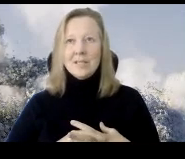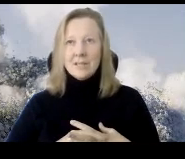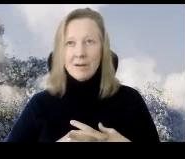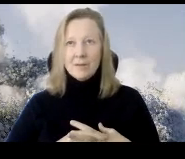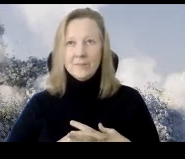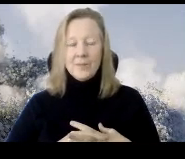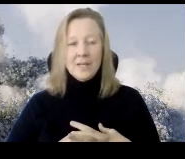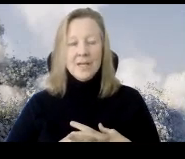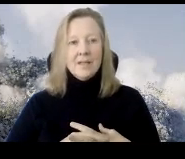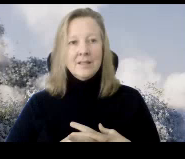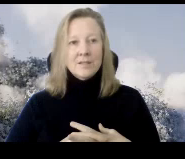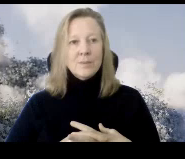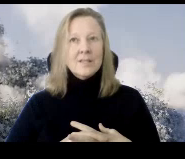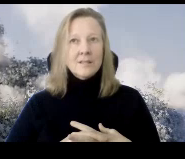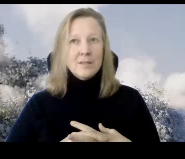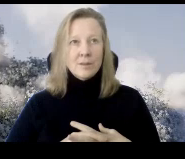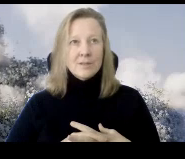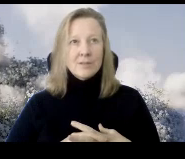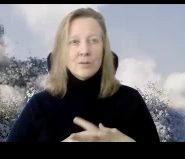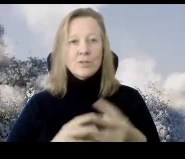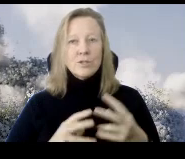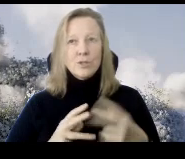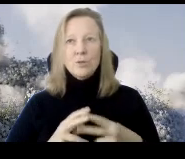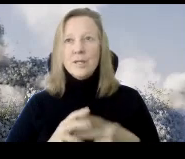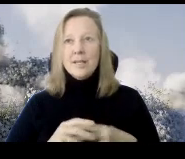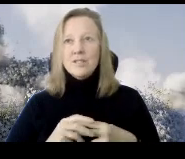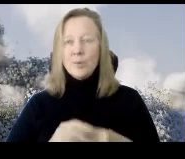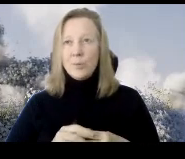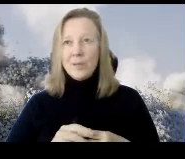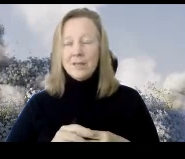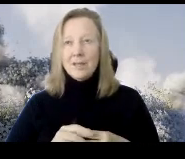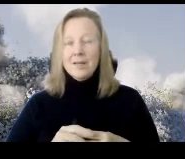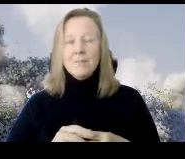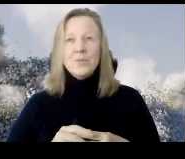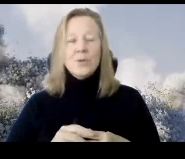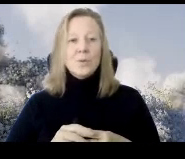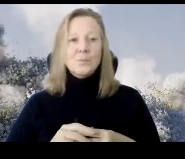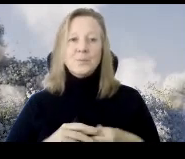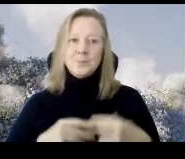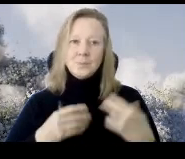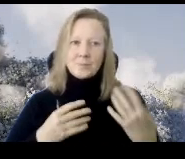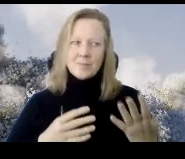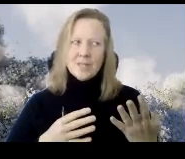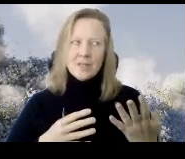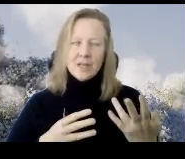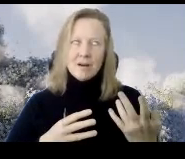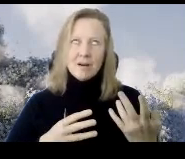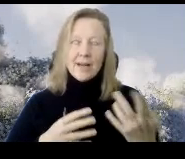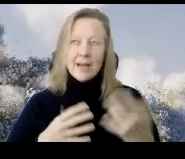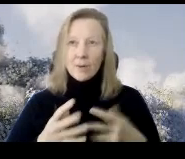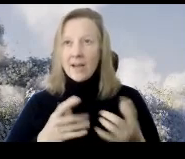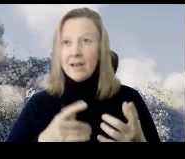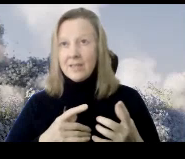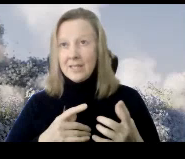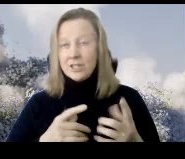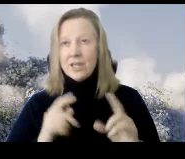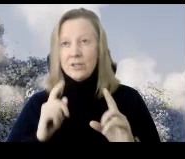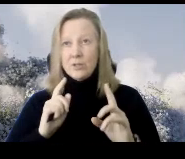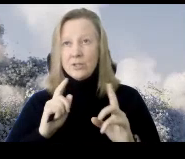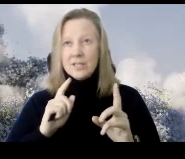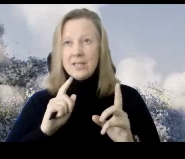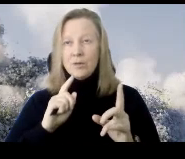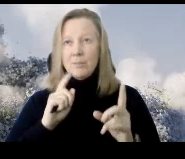8 weeks long, and this one is synchronous. So there's 2 classes per week. So they are an hour and a half